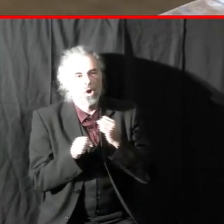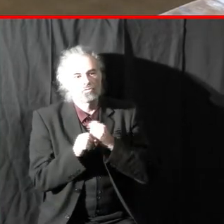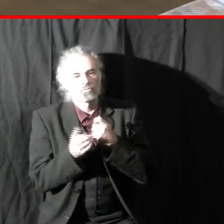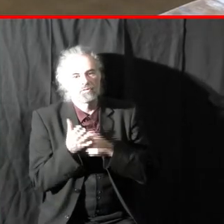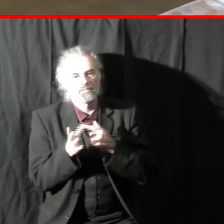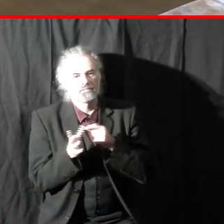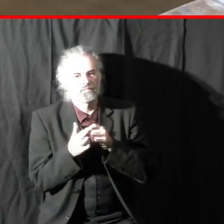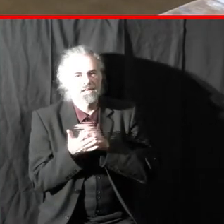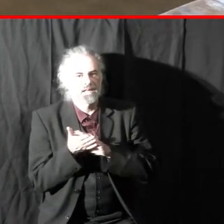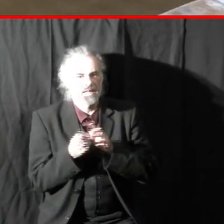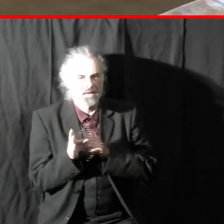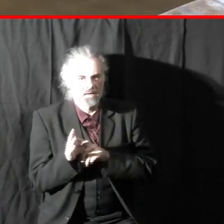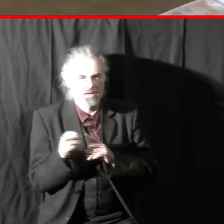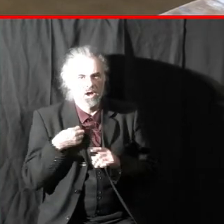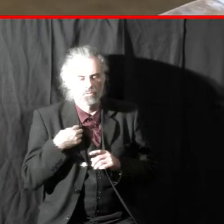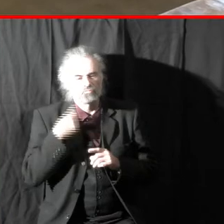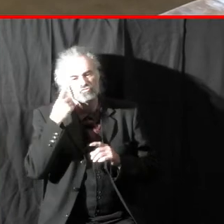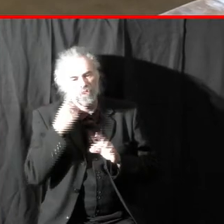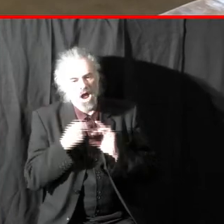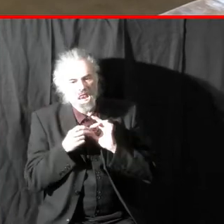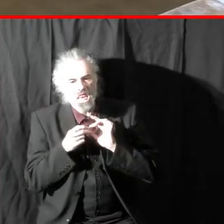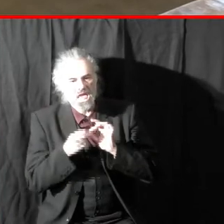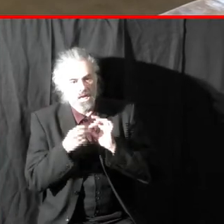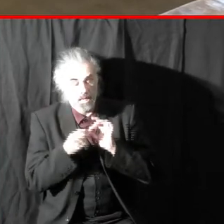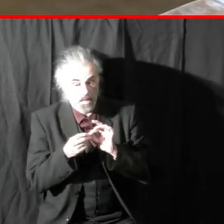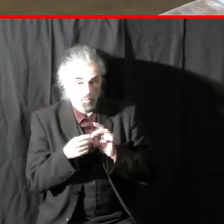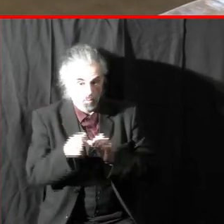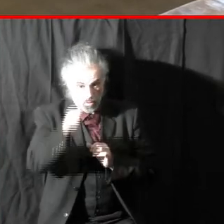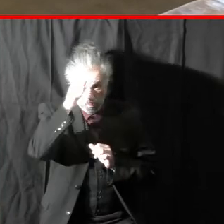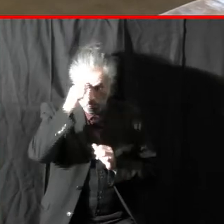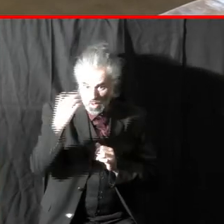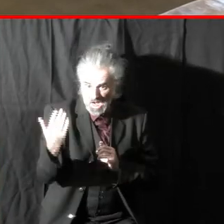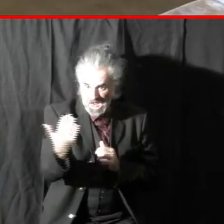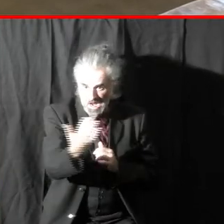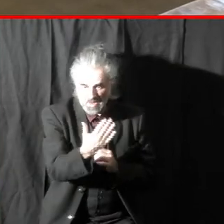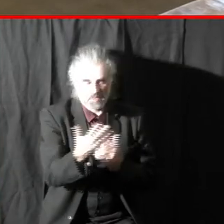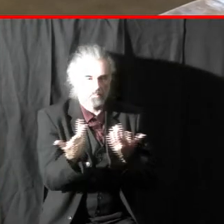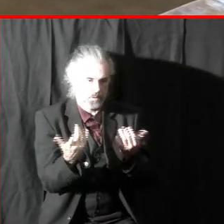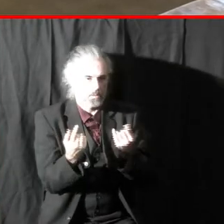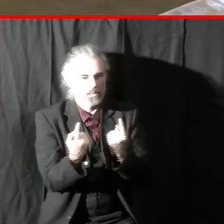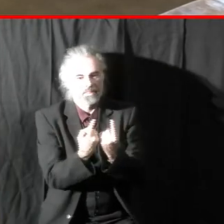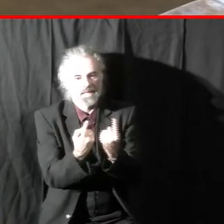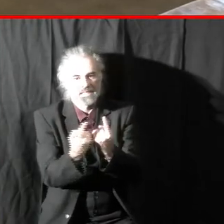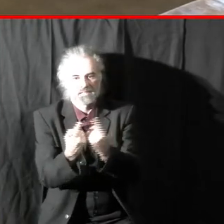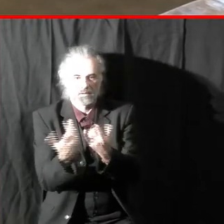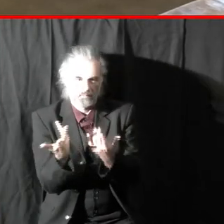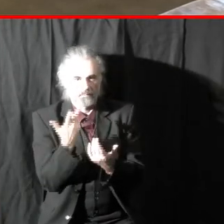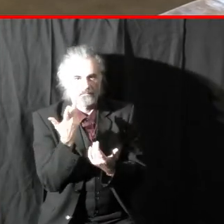I would be trying to link it to, if we know how many thingamabobs are made in a year,